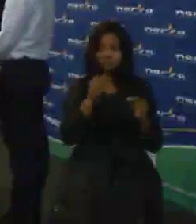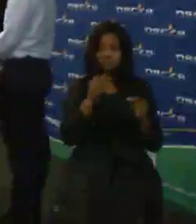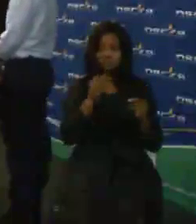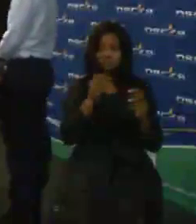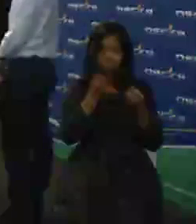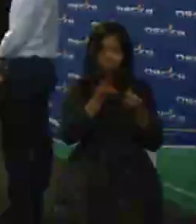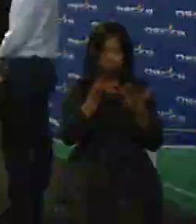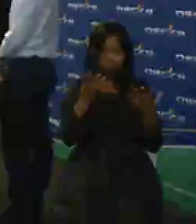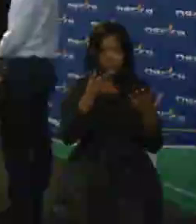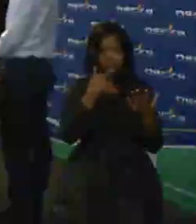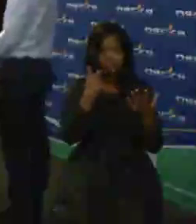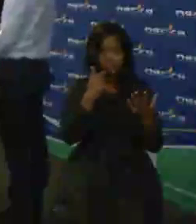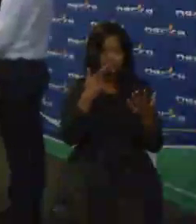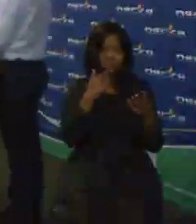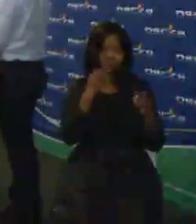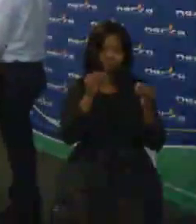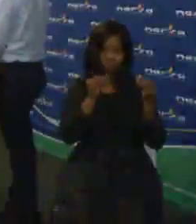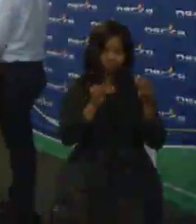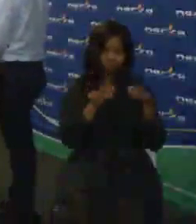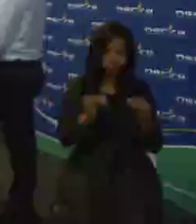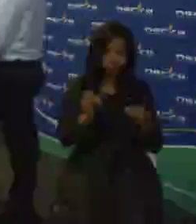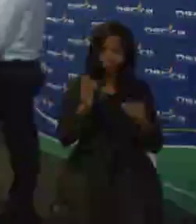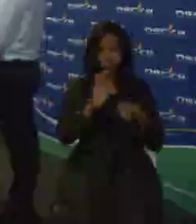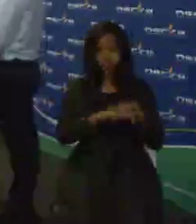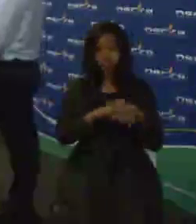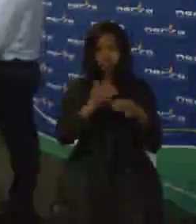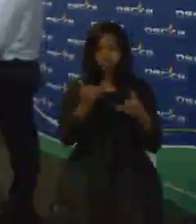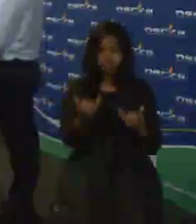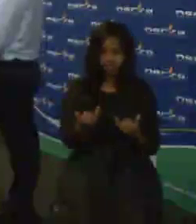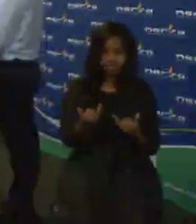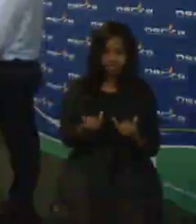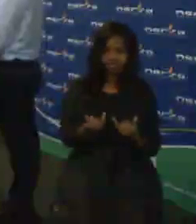modeling based on the current,